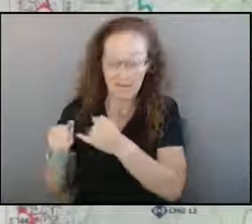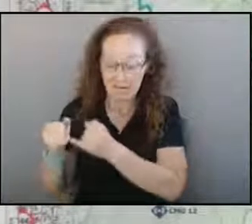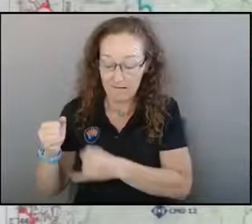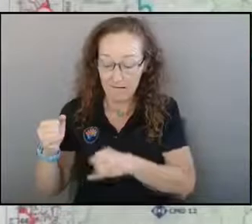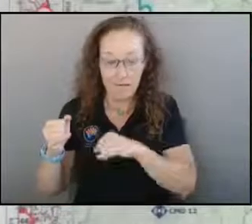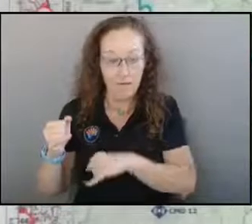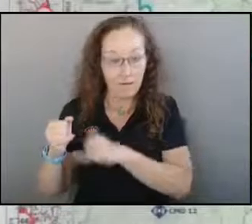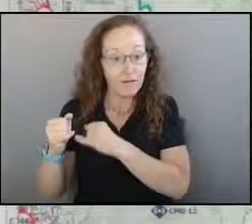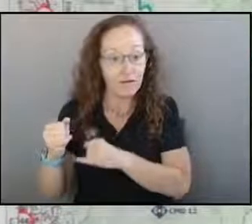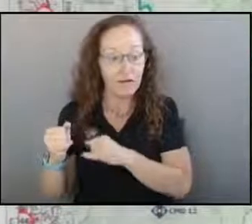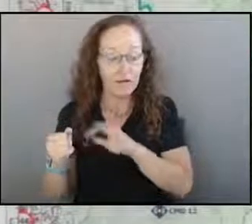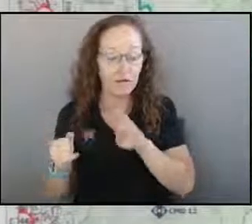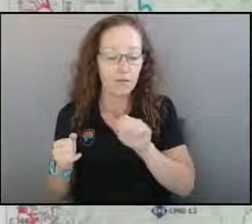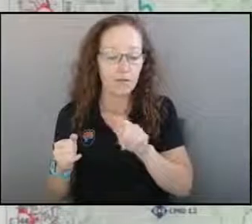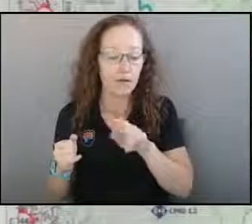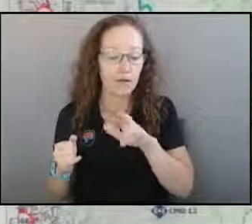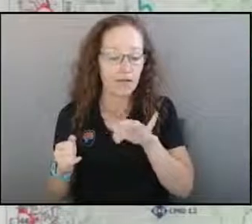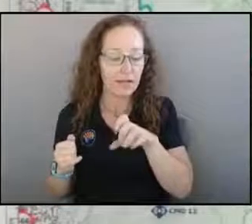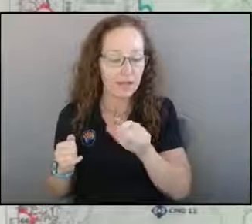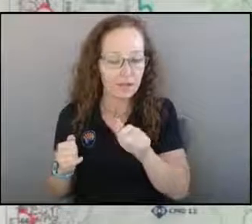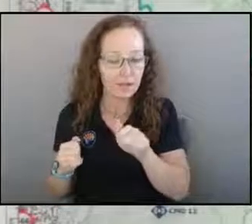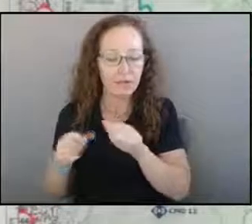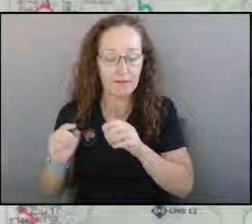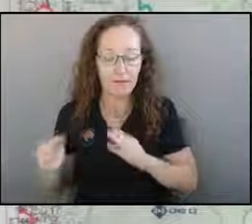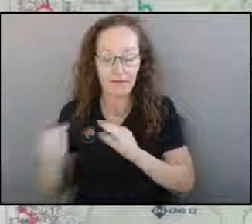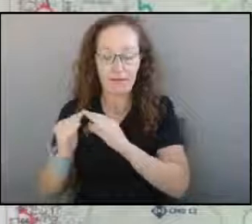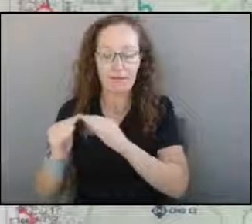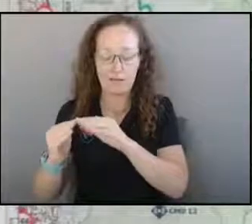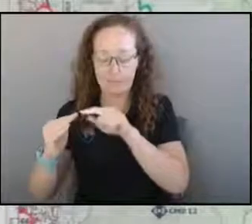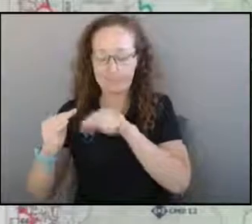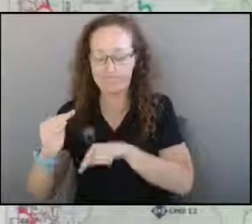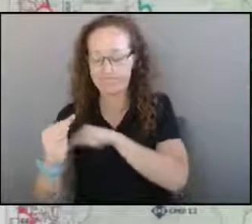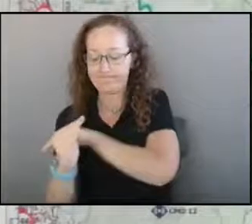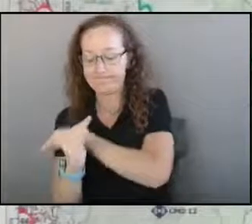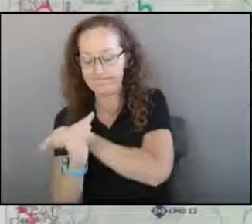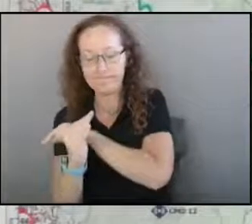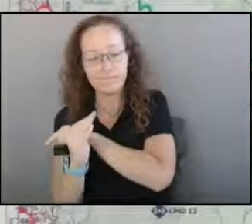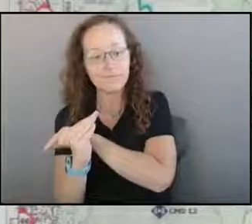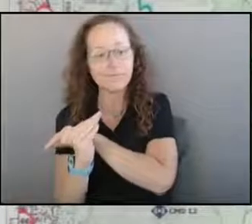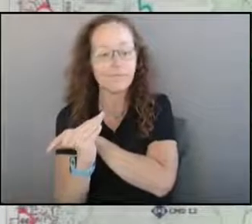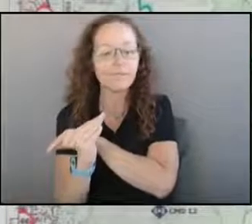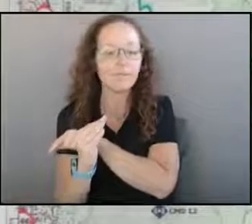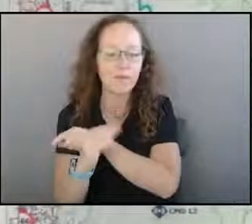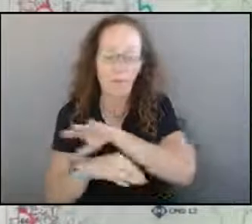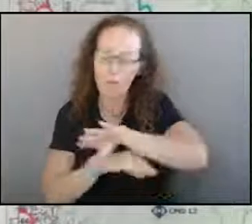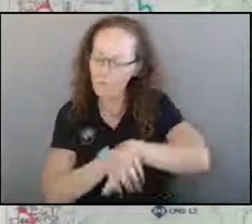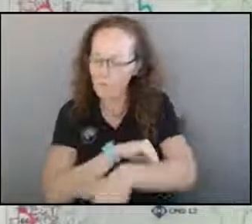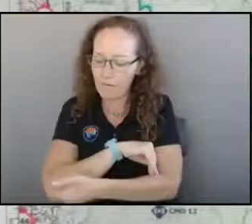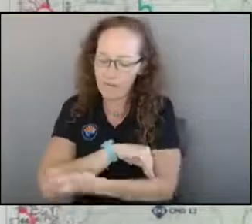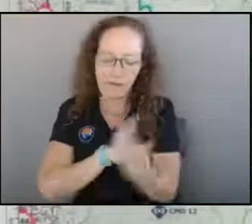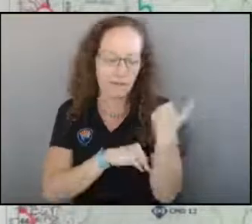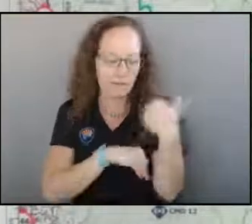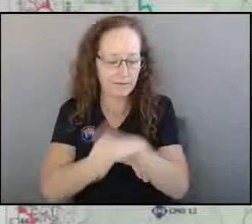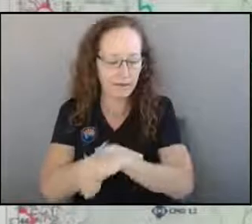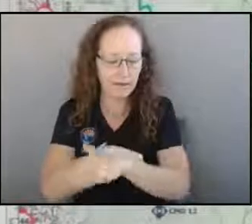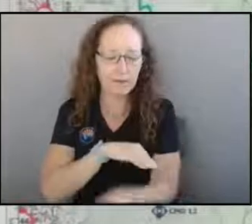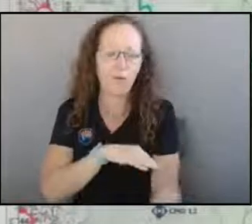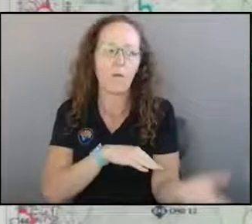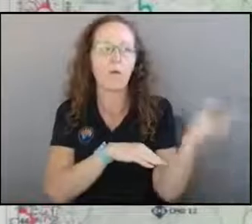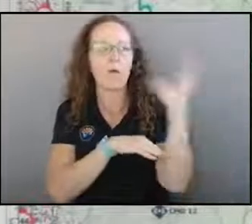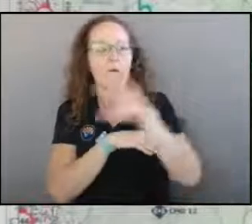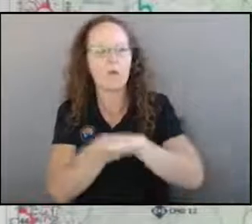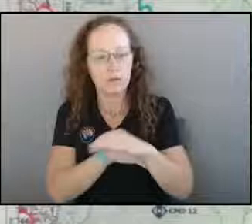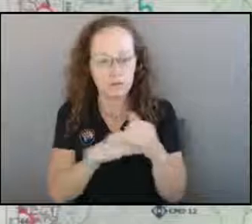of Boreas Peak and south of Boreas Peak, throughout the night shift last night and throughout the day. Before